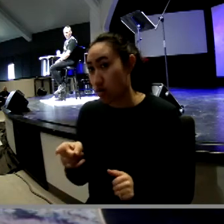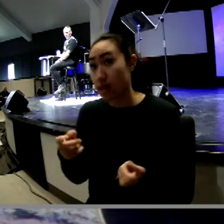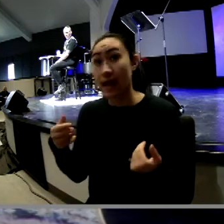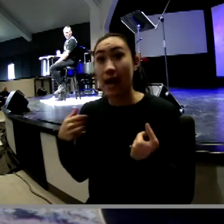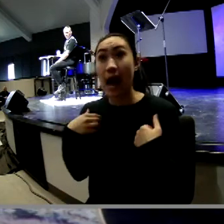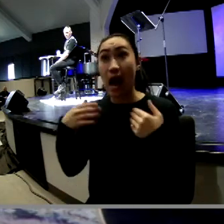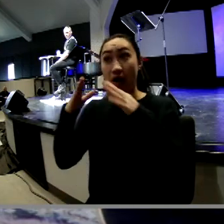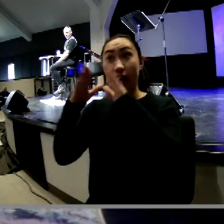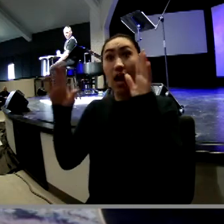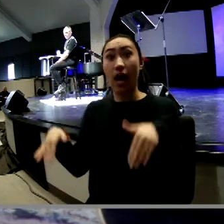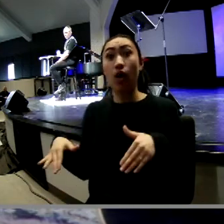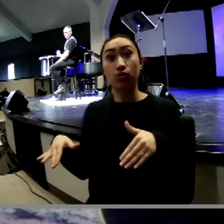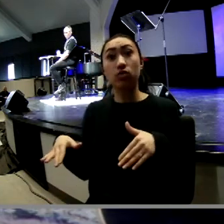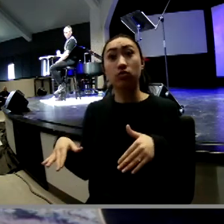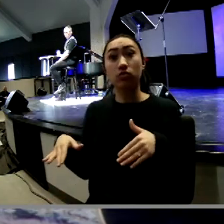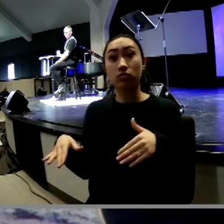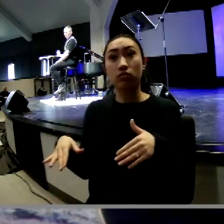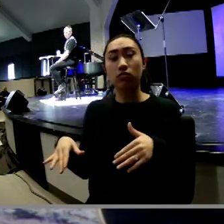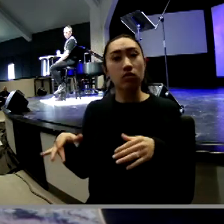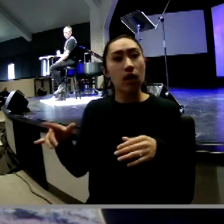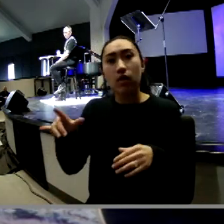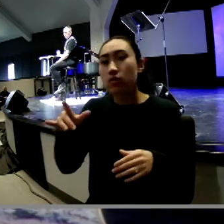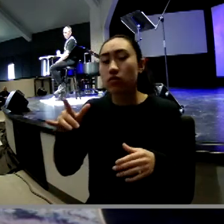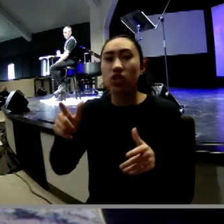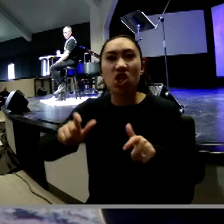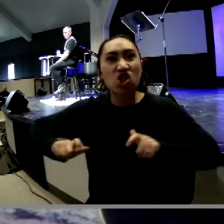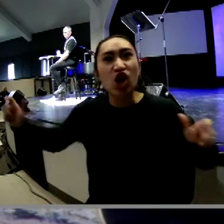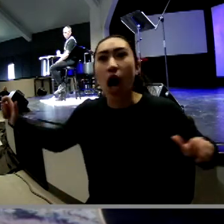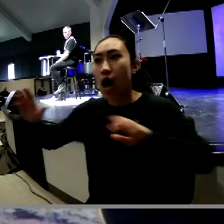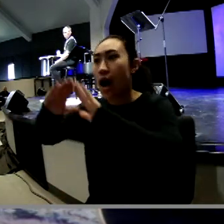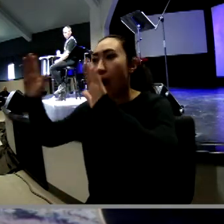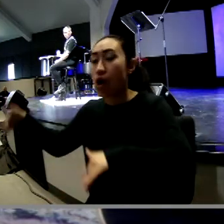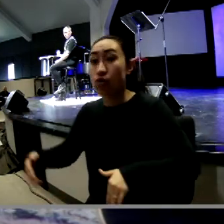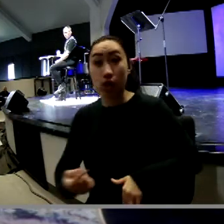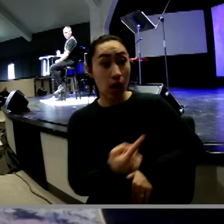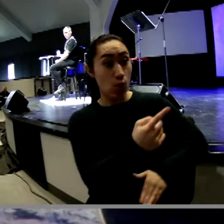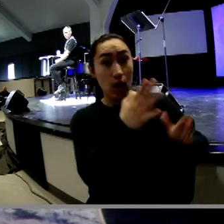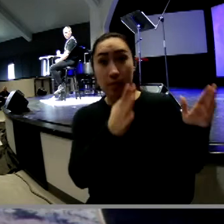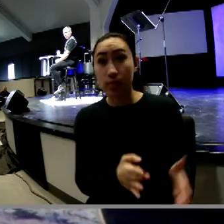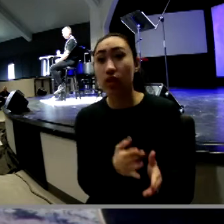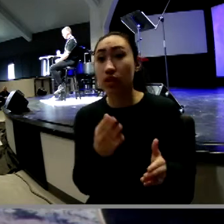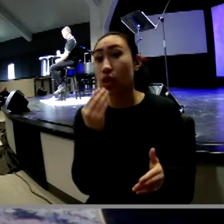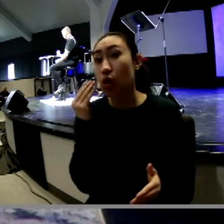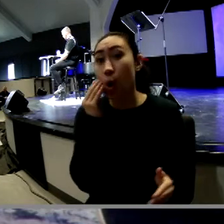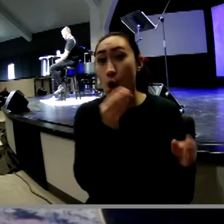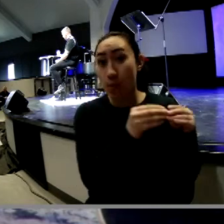in poverty. This is different forms. Somebody's got a nicer watch.